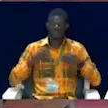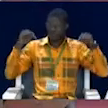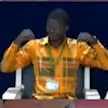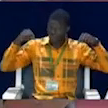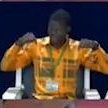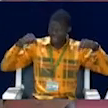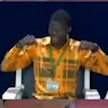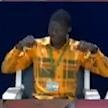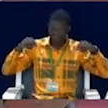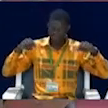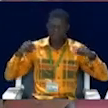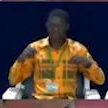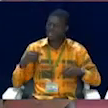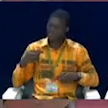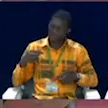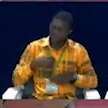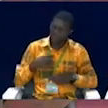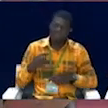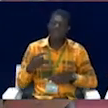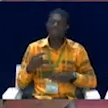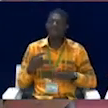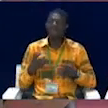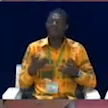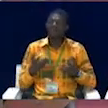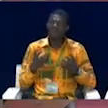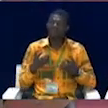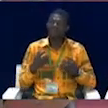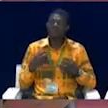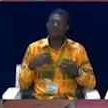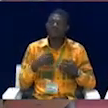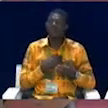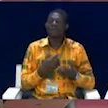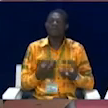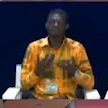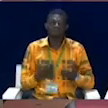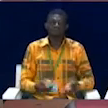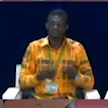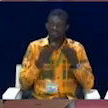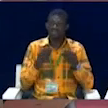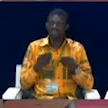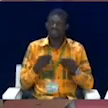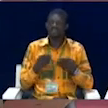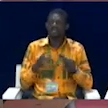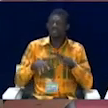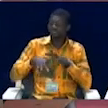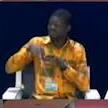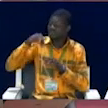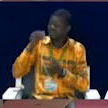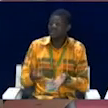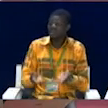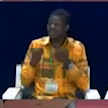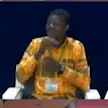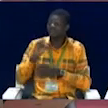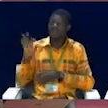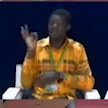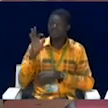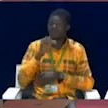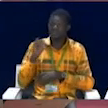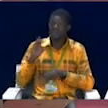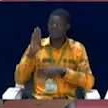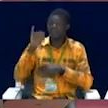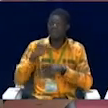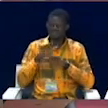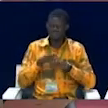Tonight, we've had stellar presentations and spirit-lifting ministrations by